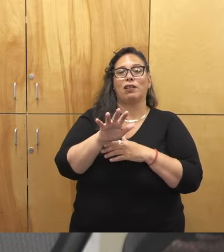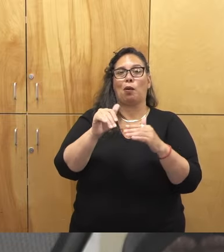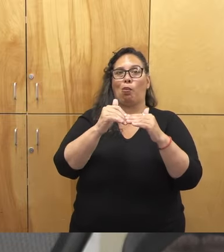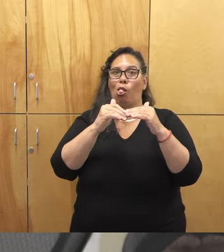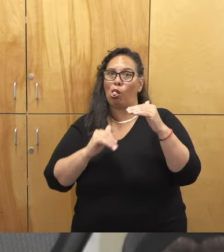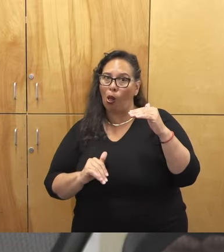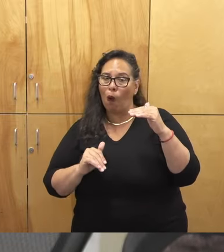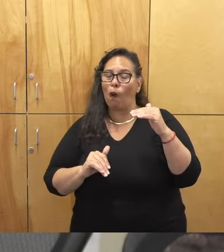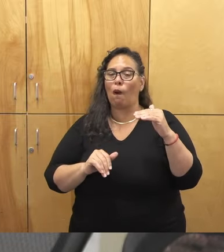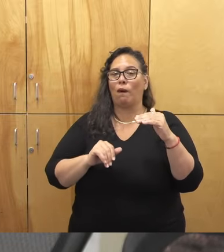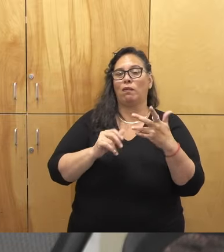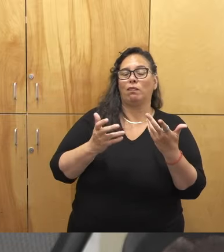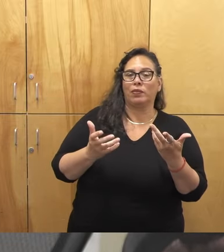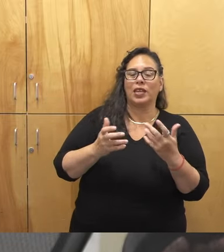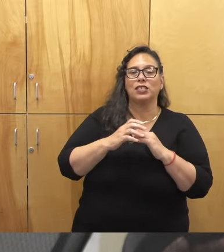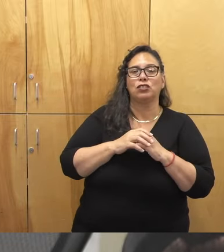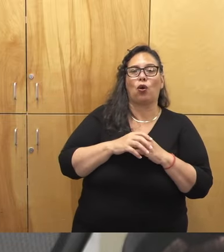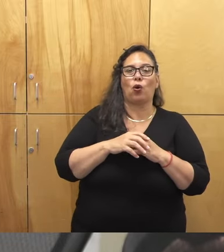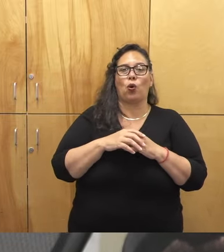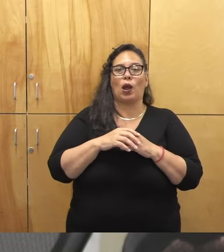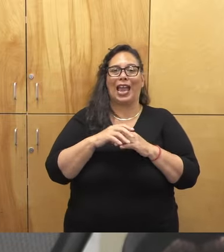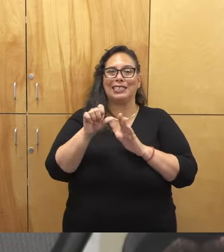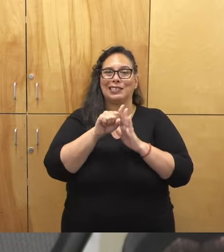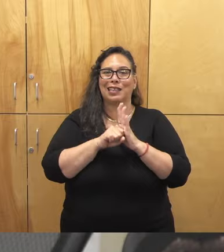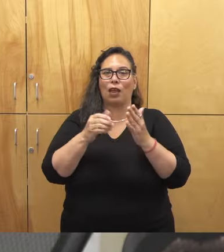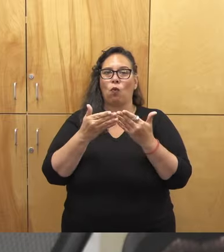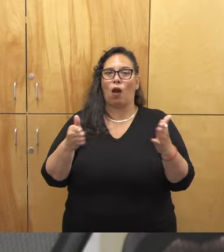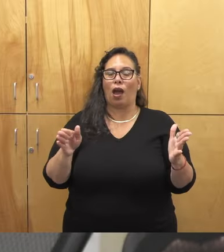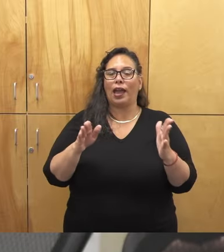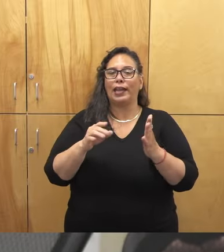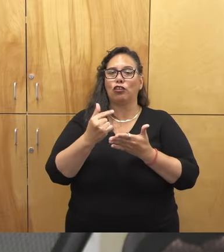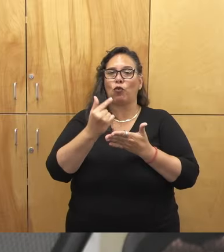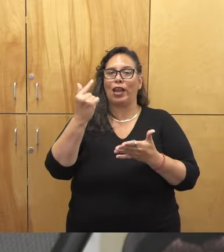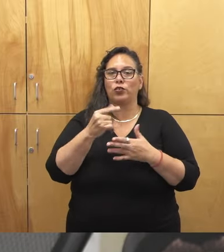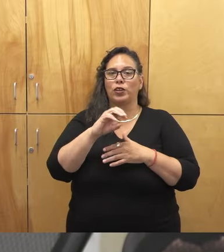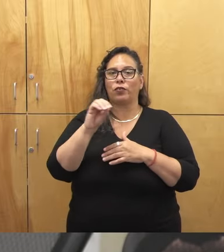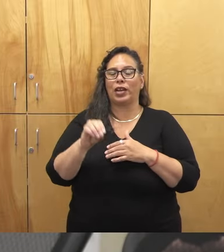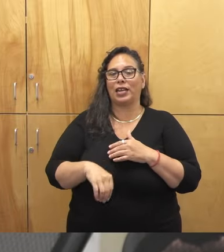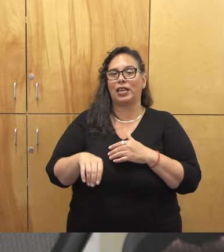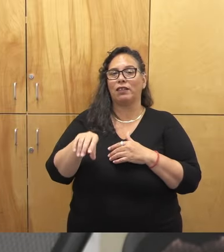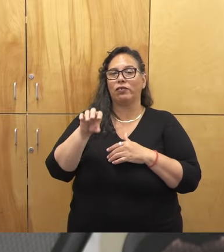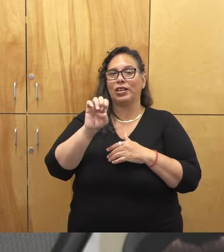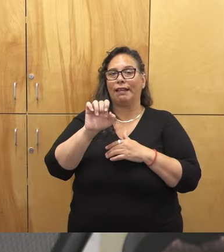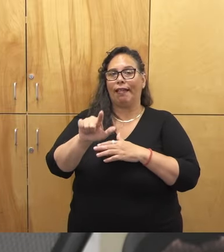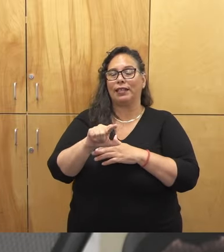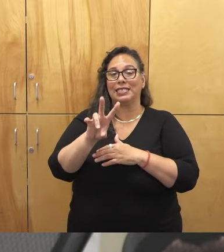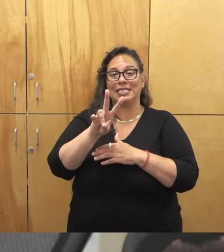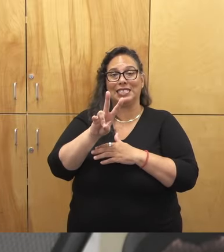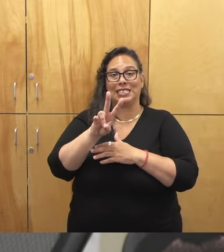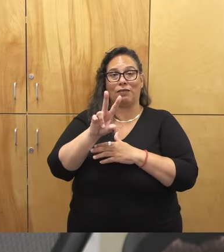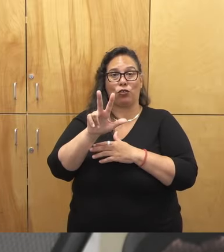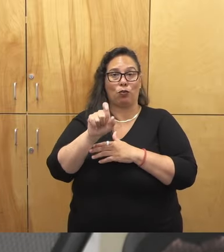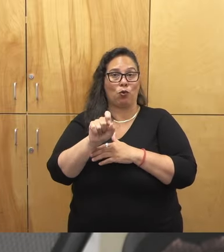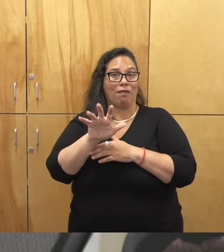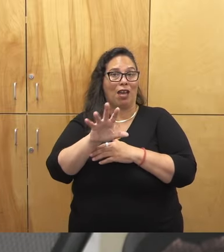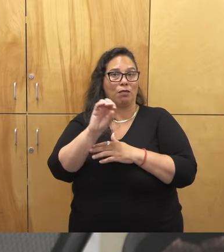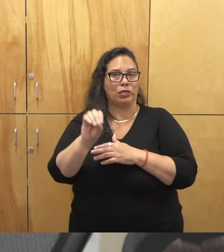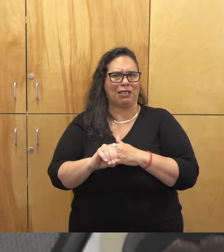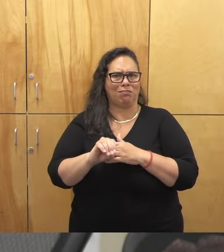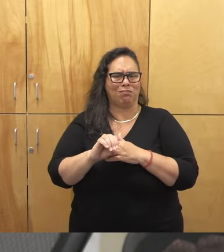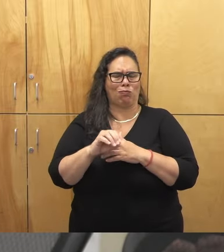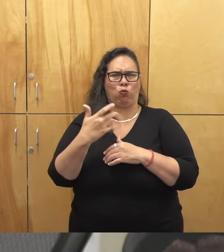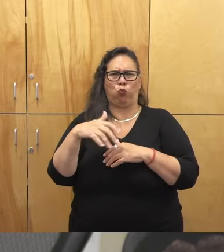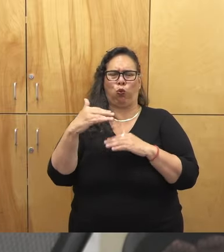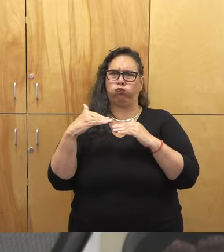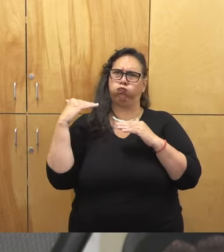district. And statewide, the graduation rate for English learners is 73.5%, which is significantly higher than what it is for